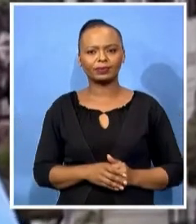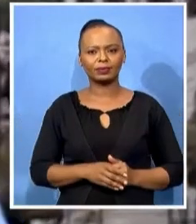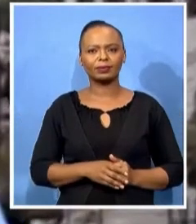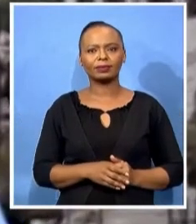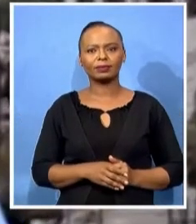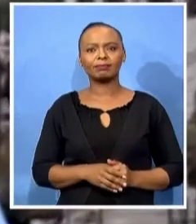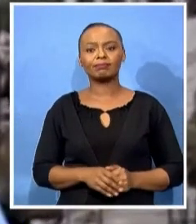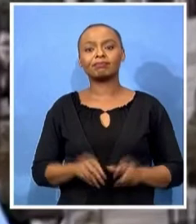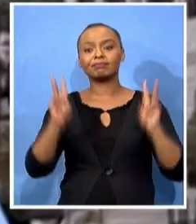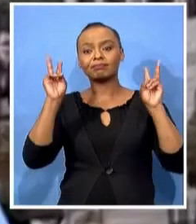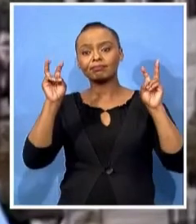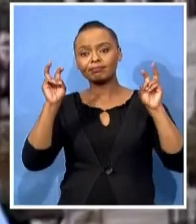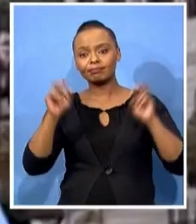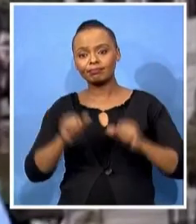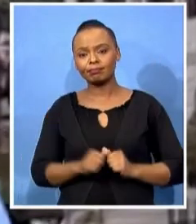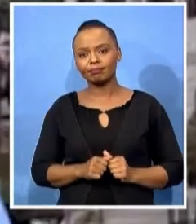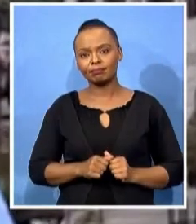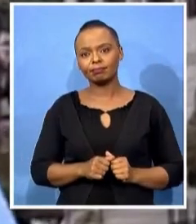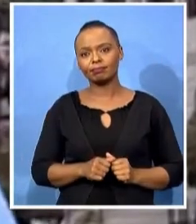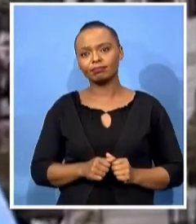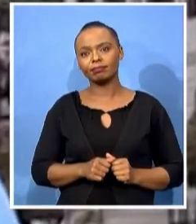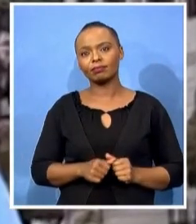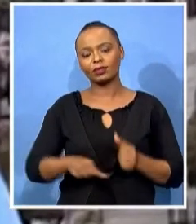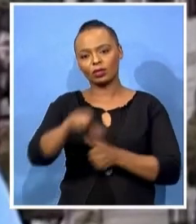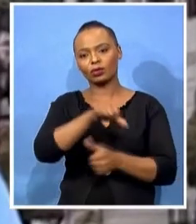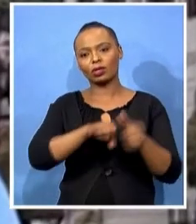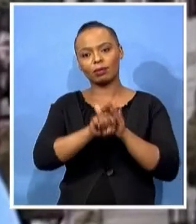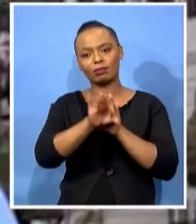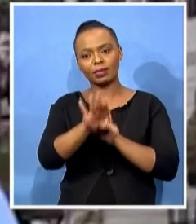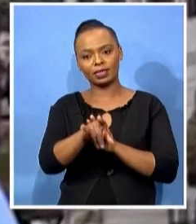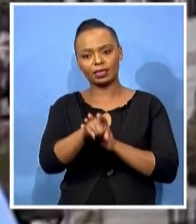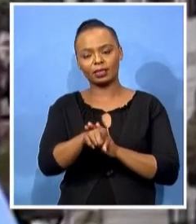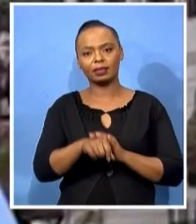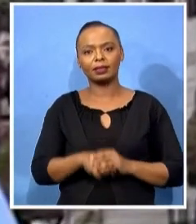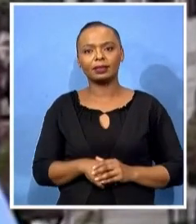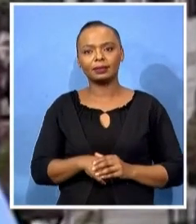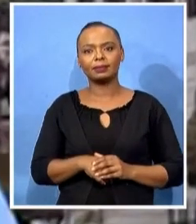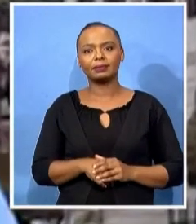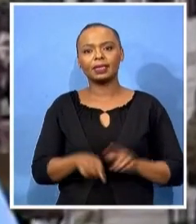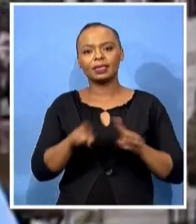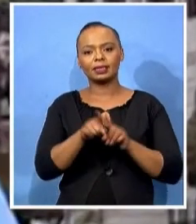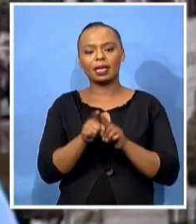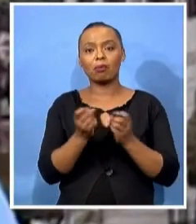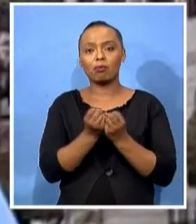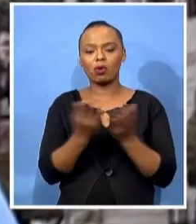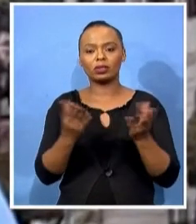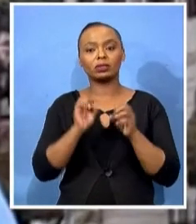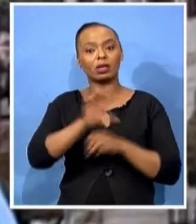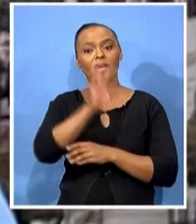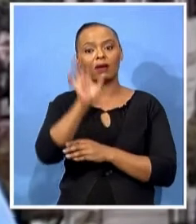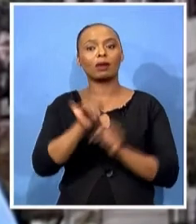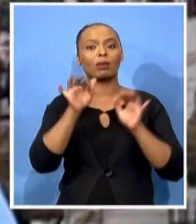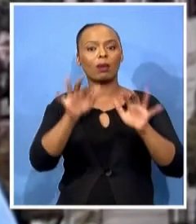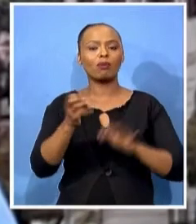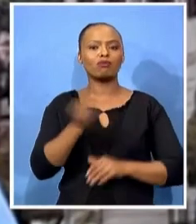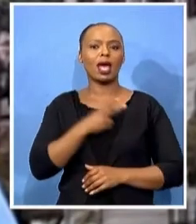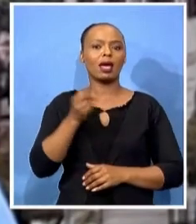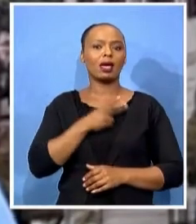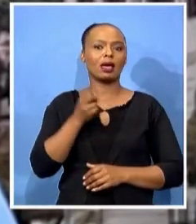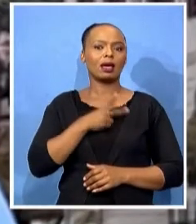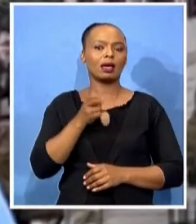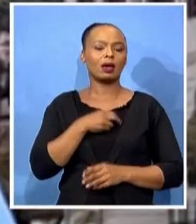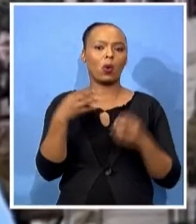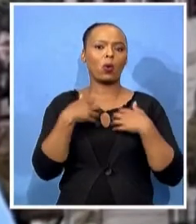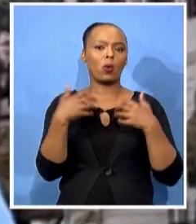social platforms and is causing panic among South Africans. And the only way to remedy this is to clearly communicate the